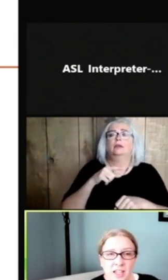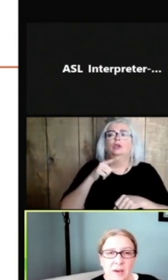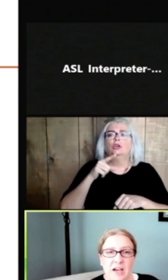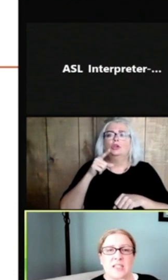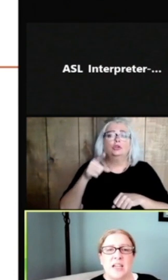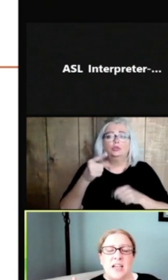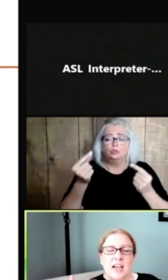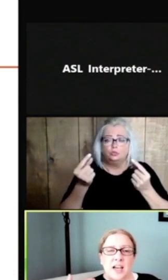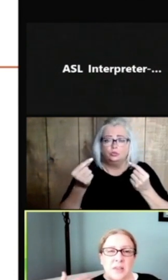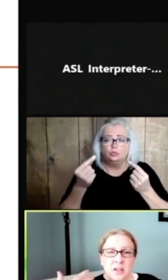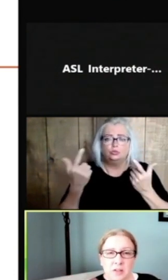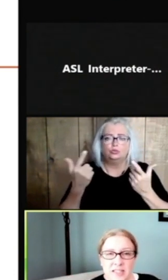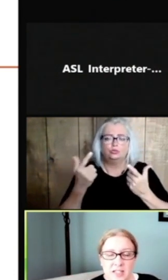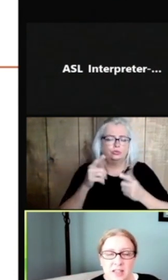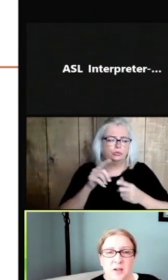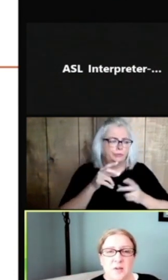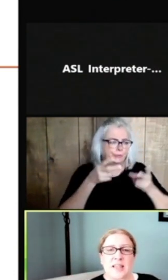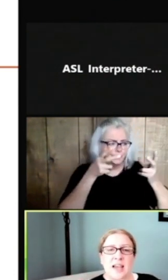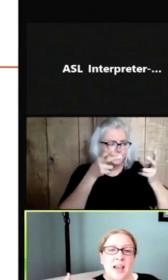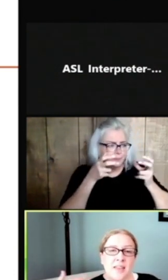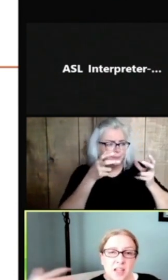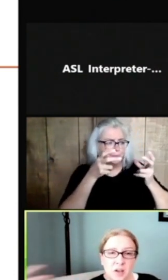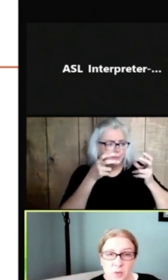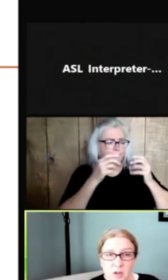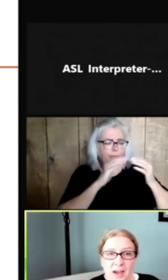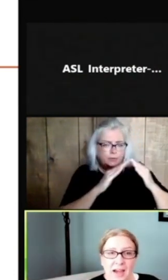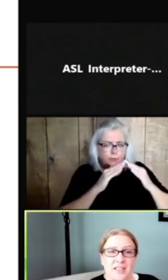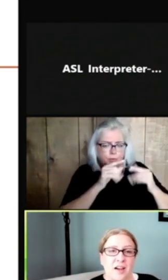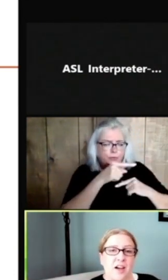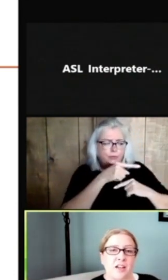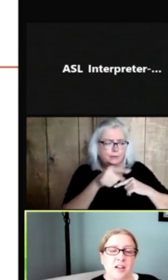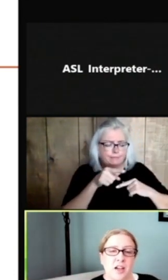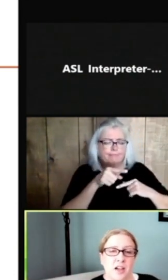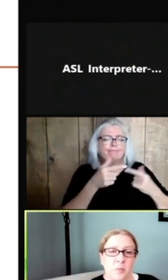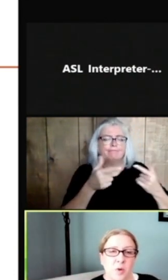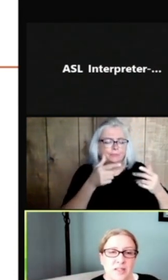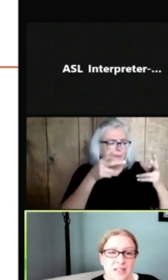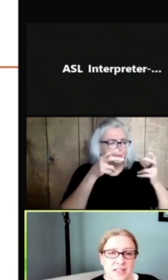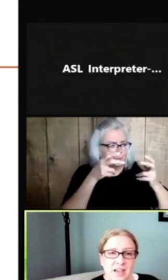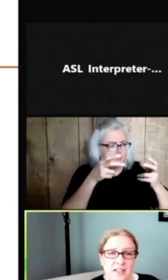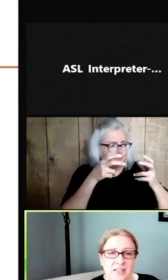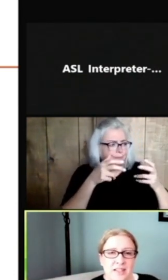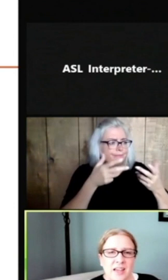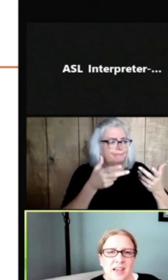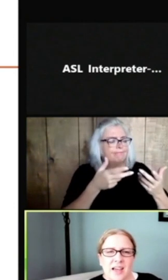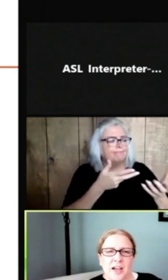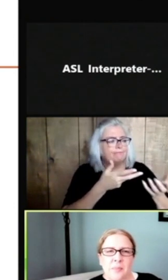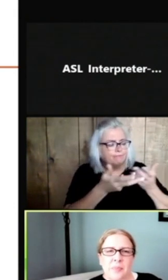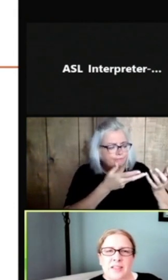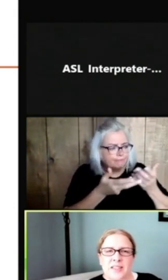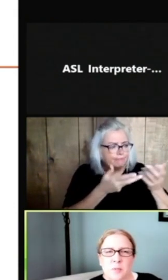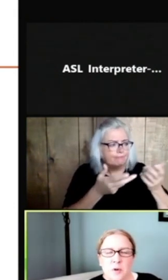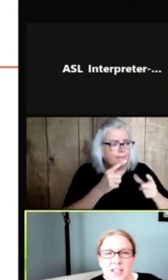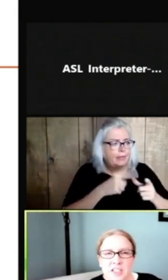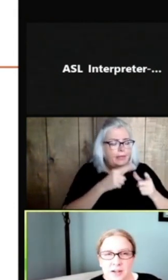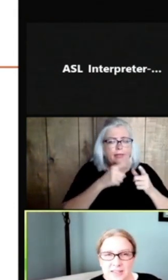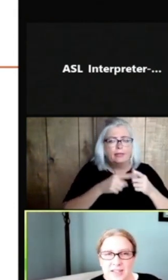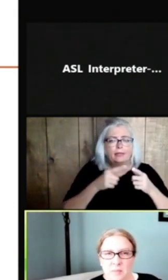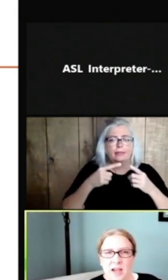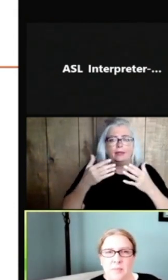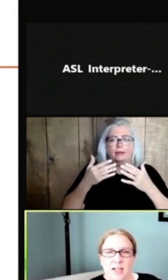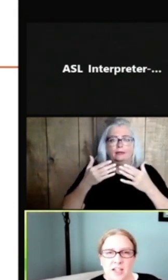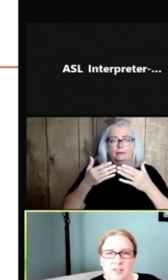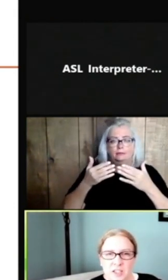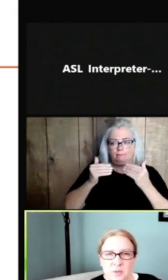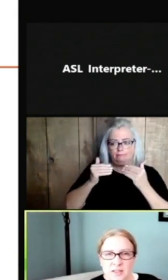have been talking about, that you listen to those and that you act on what was discussed. Supporting